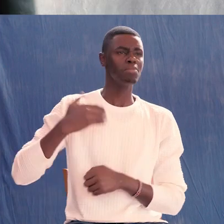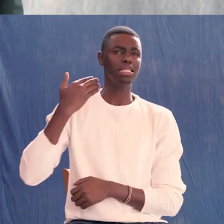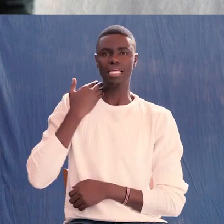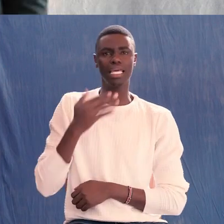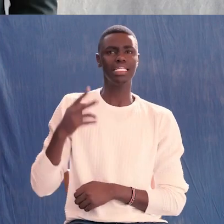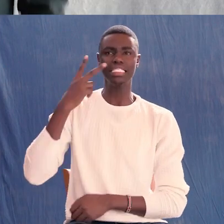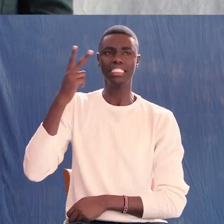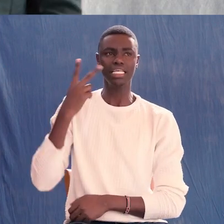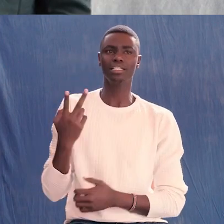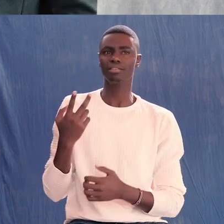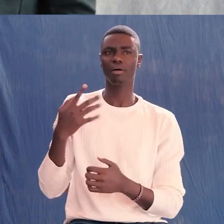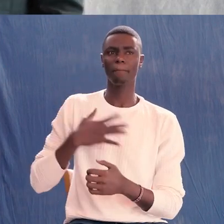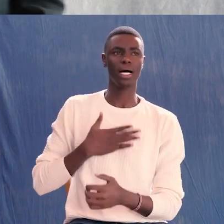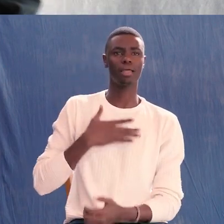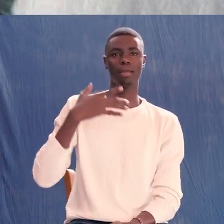seeing my blind spots.